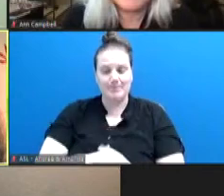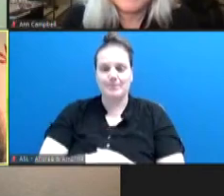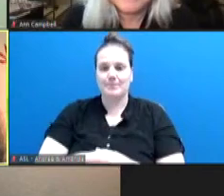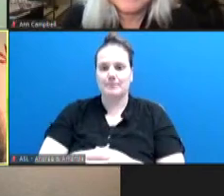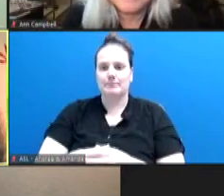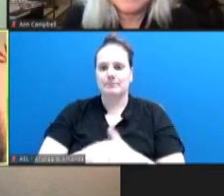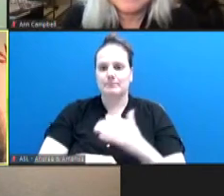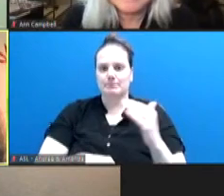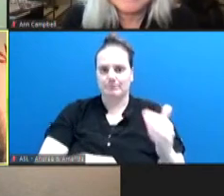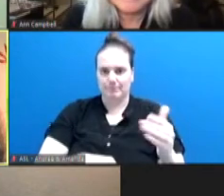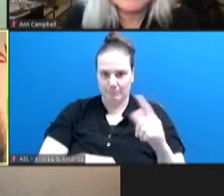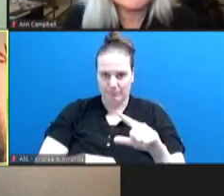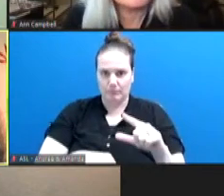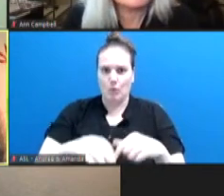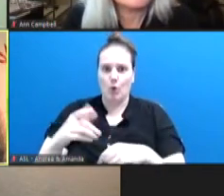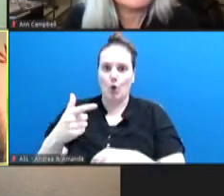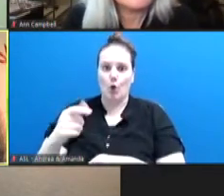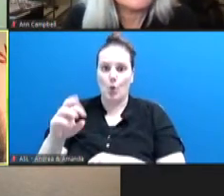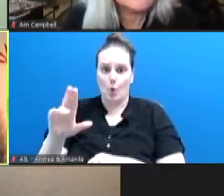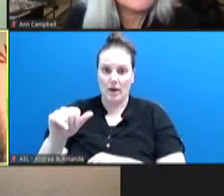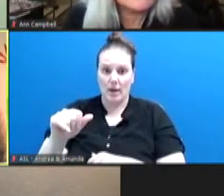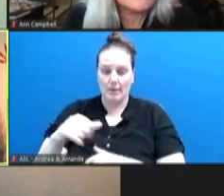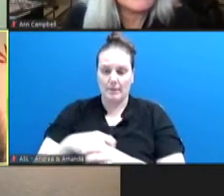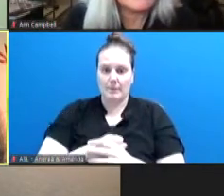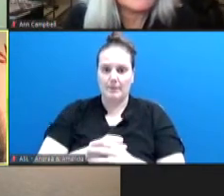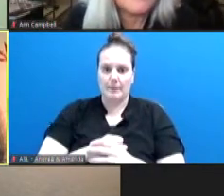you. Gloria.